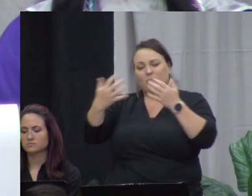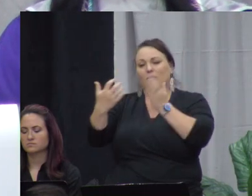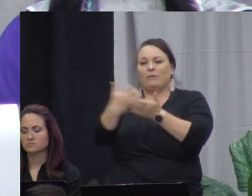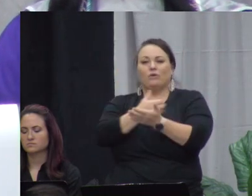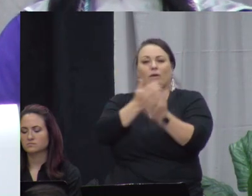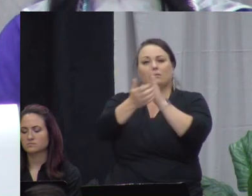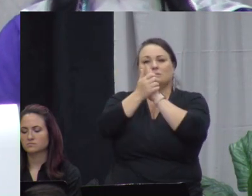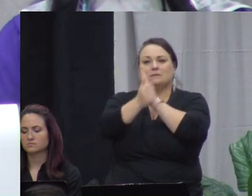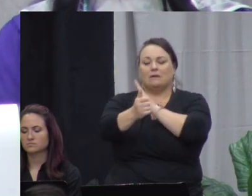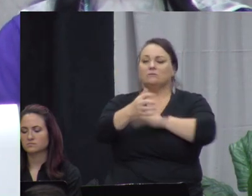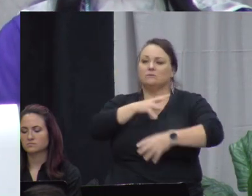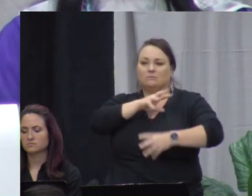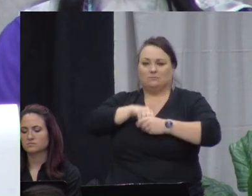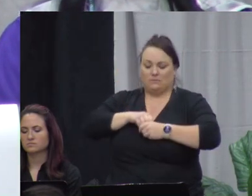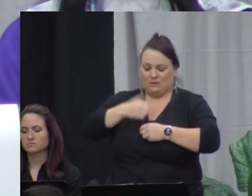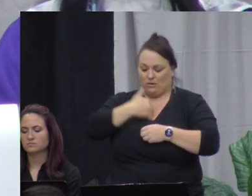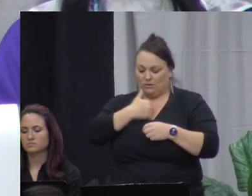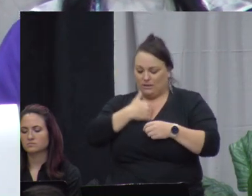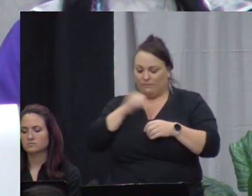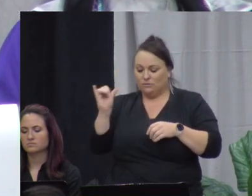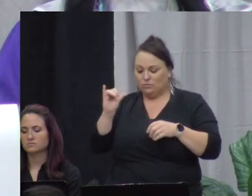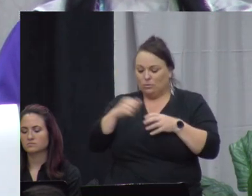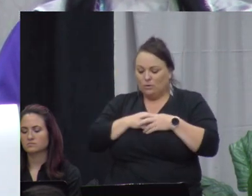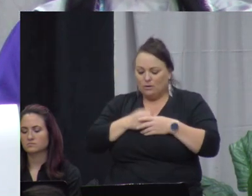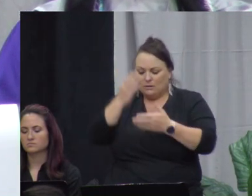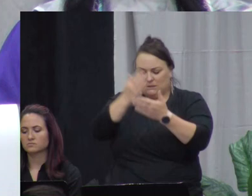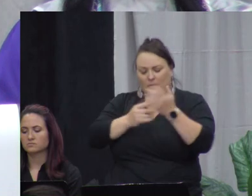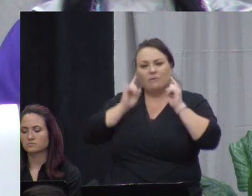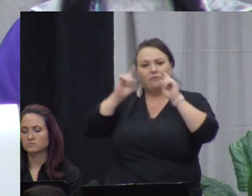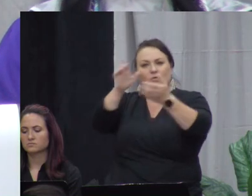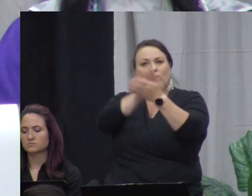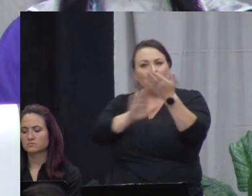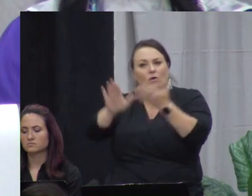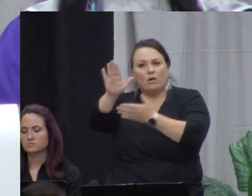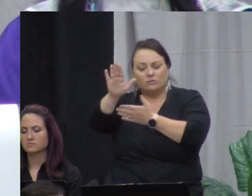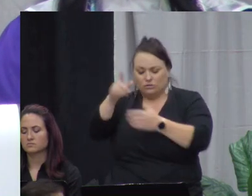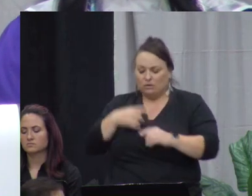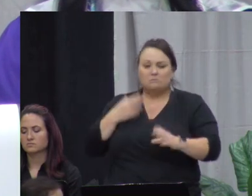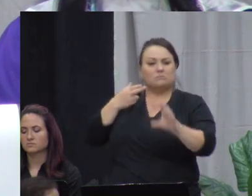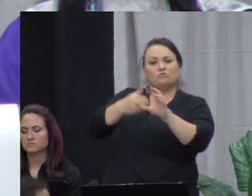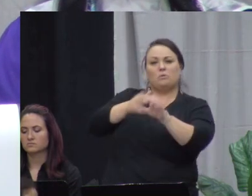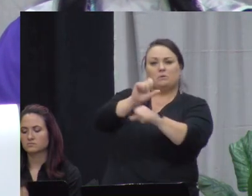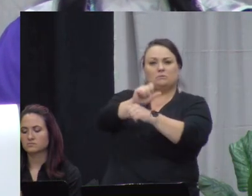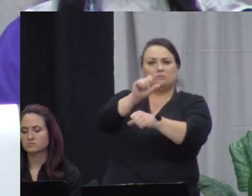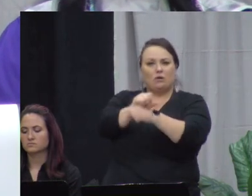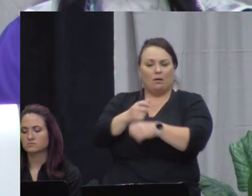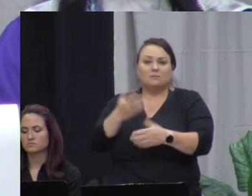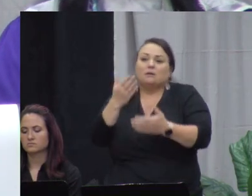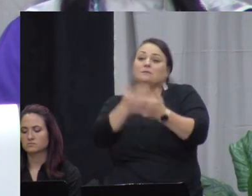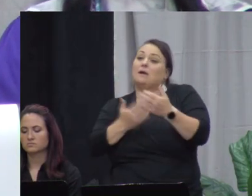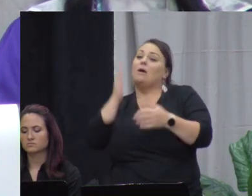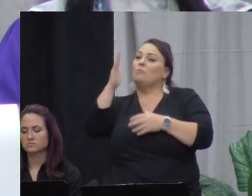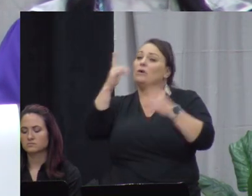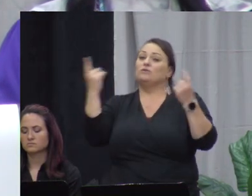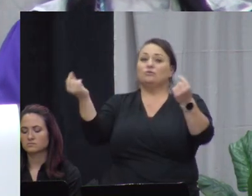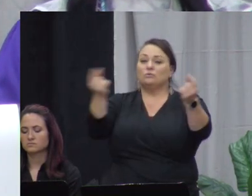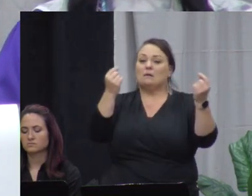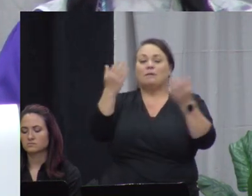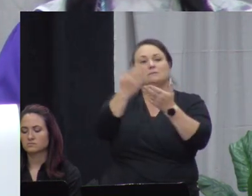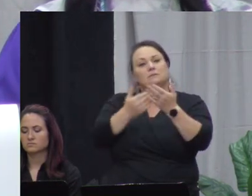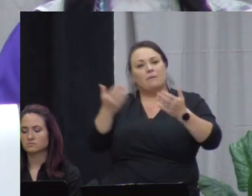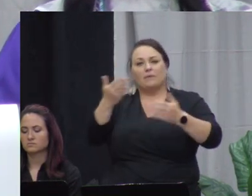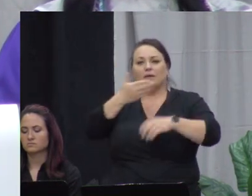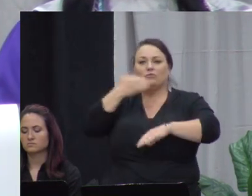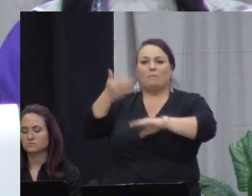to achieve it within ourselves. Some of us will be going to college, others straight into the workforce, but all of us will be doing something to better